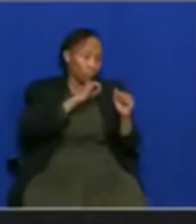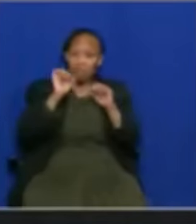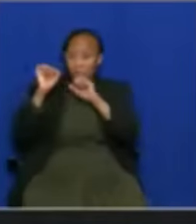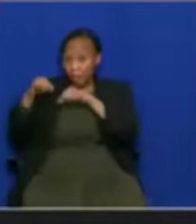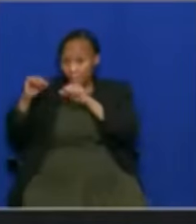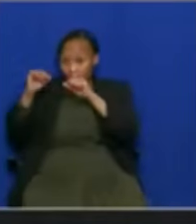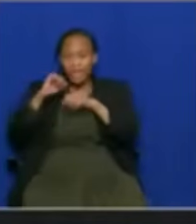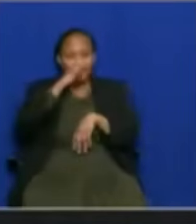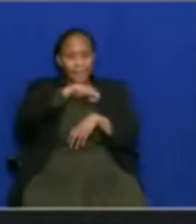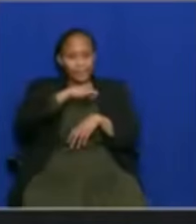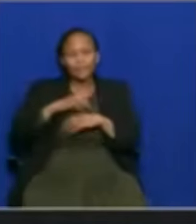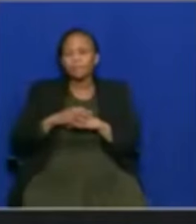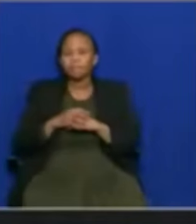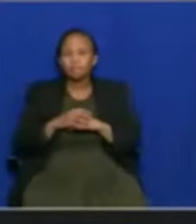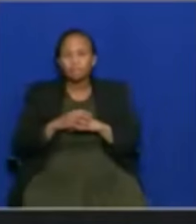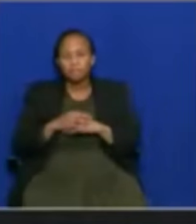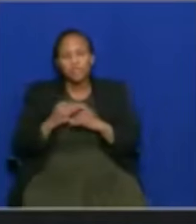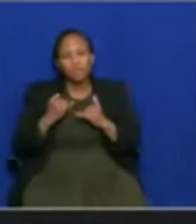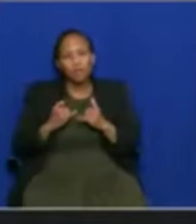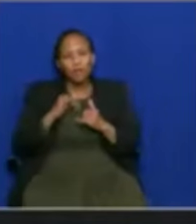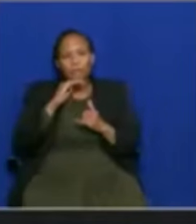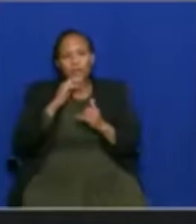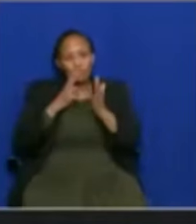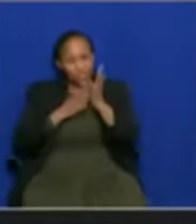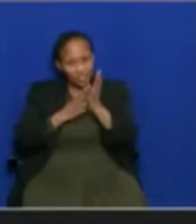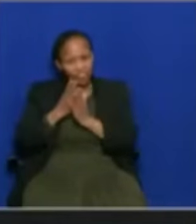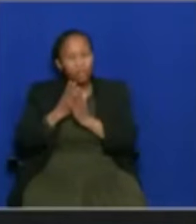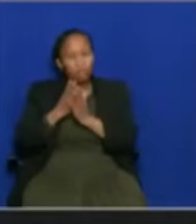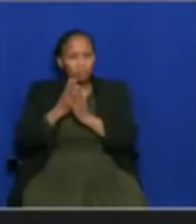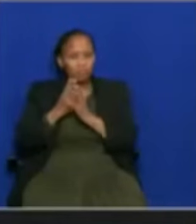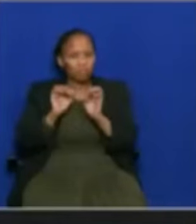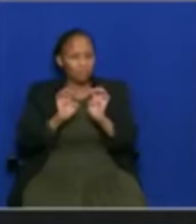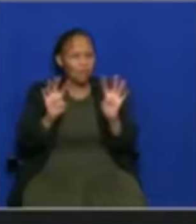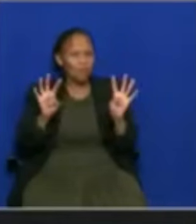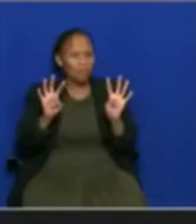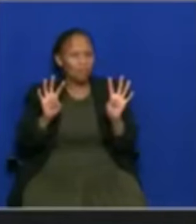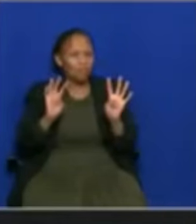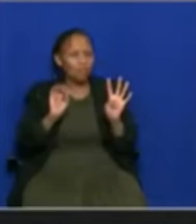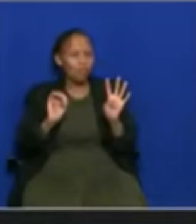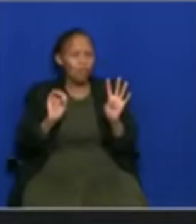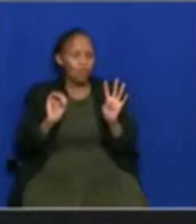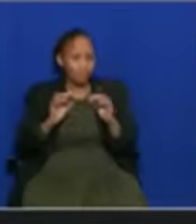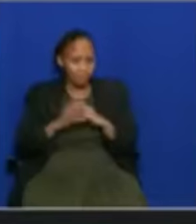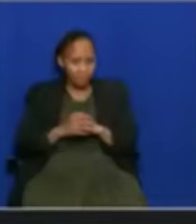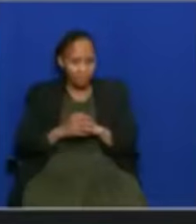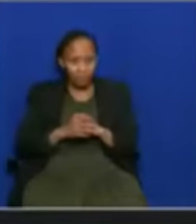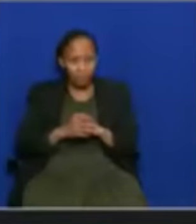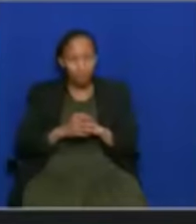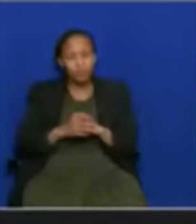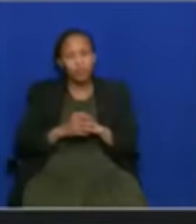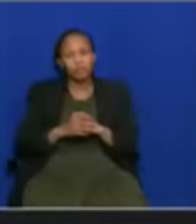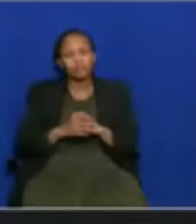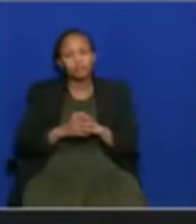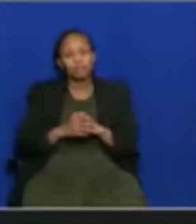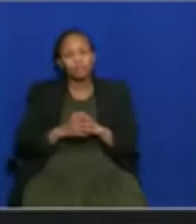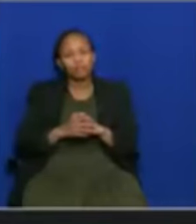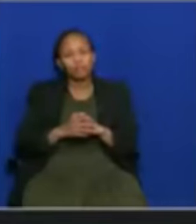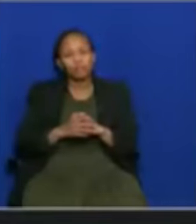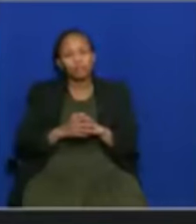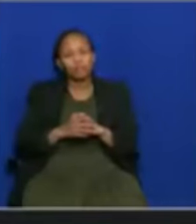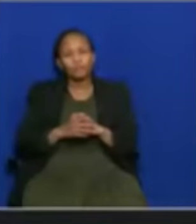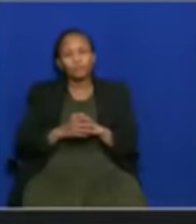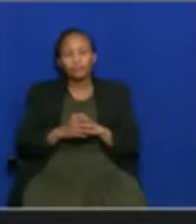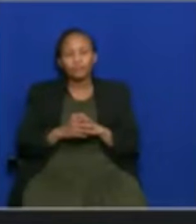there were legitimate panels put forward to who I take to be the